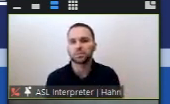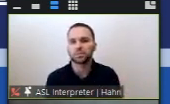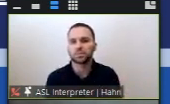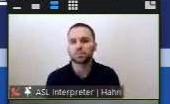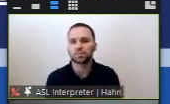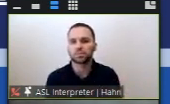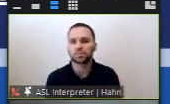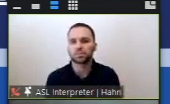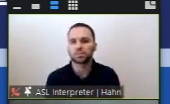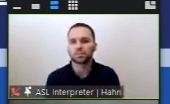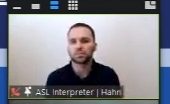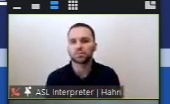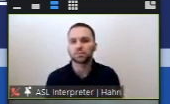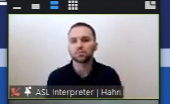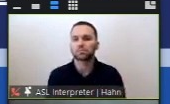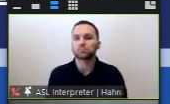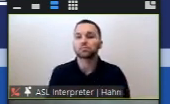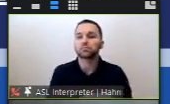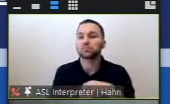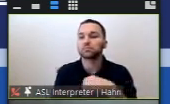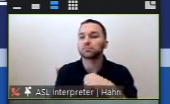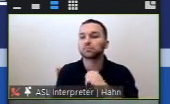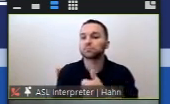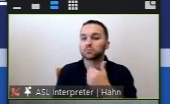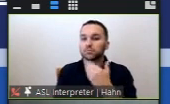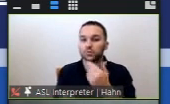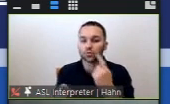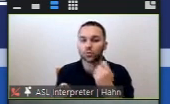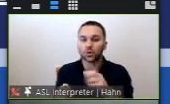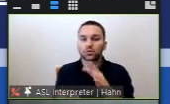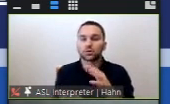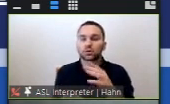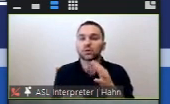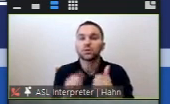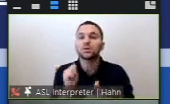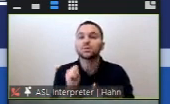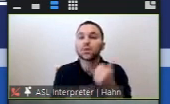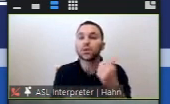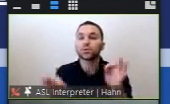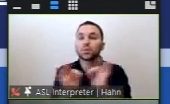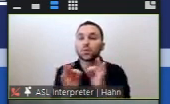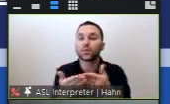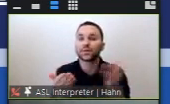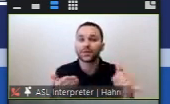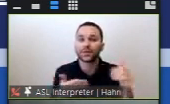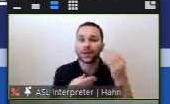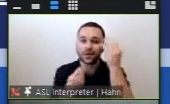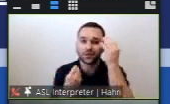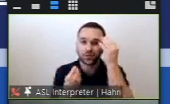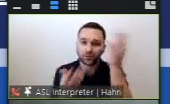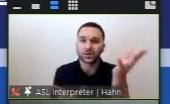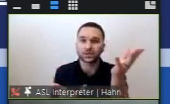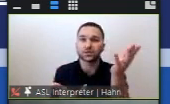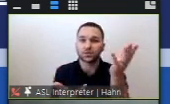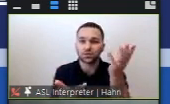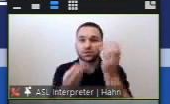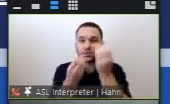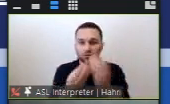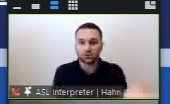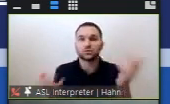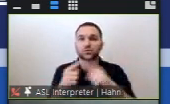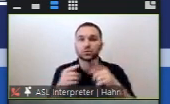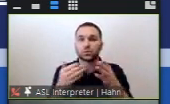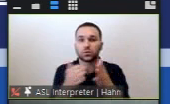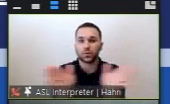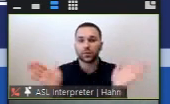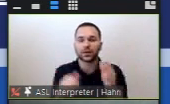Yeah, great question. I think the most important thing that this data can provide to members of the general public is